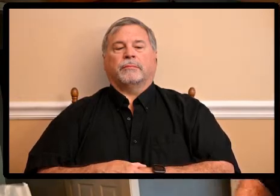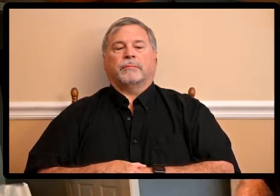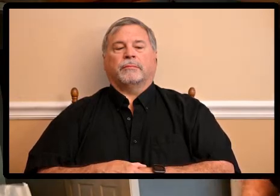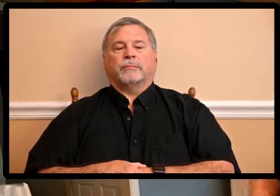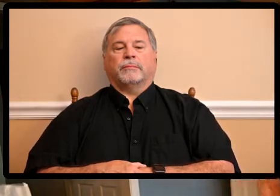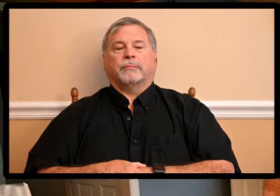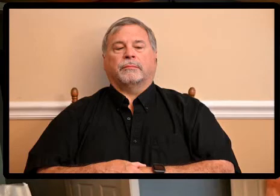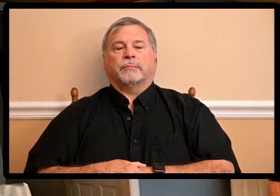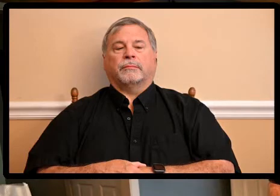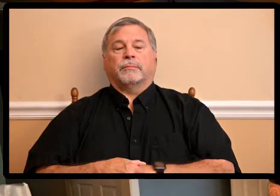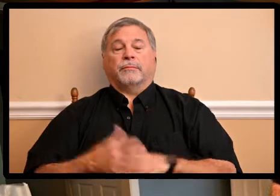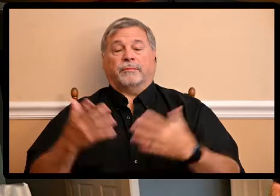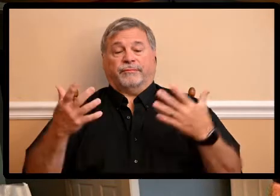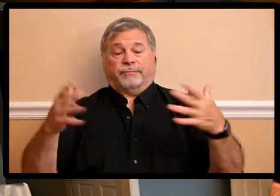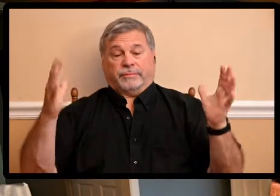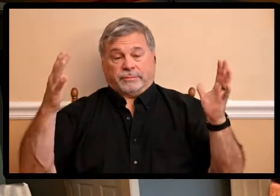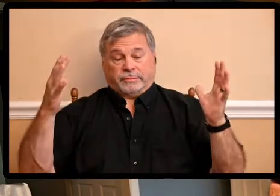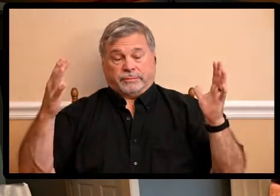As we are done,